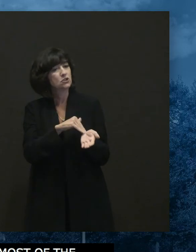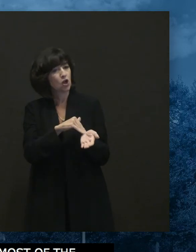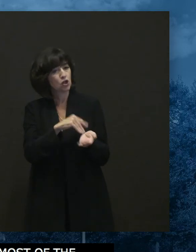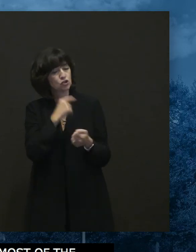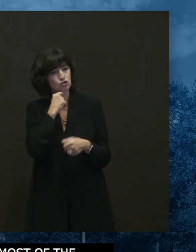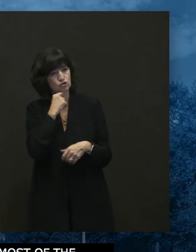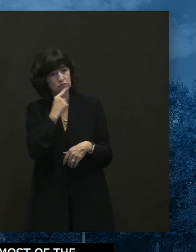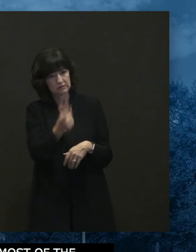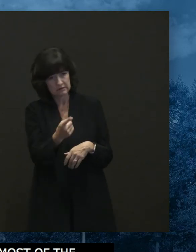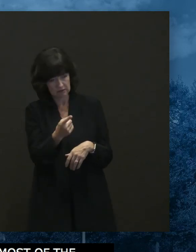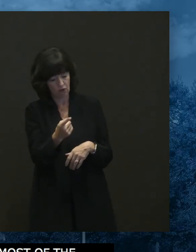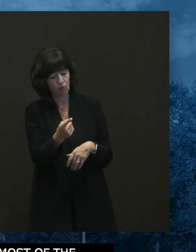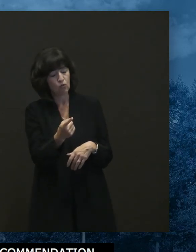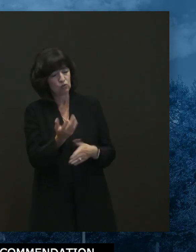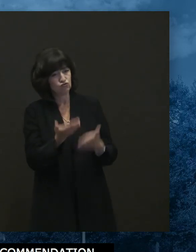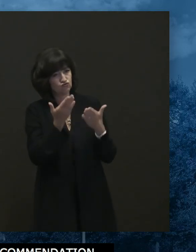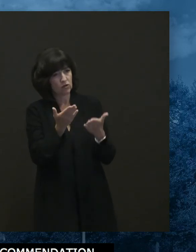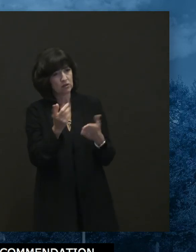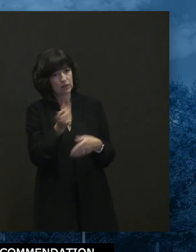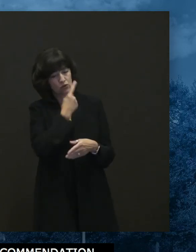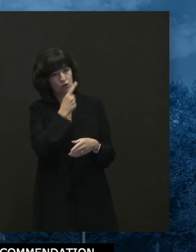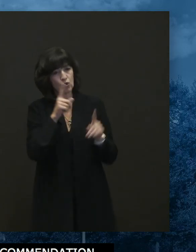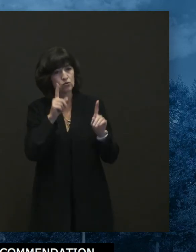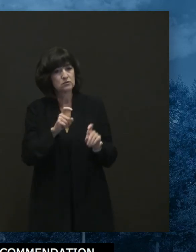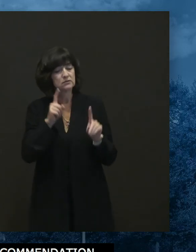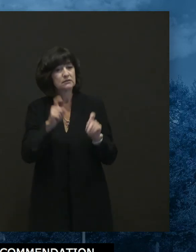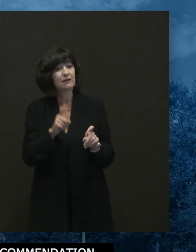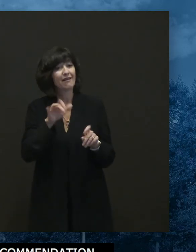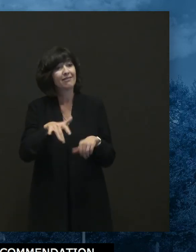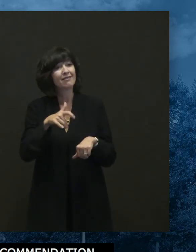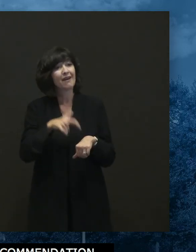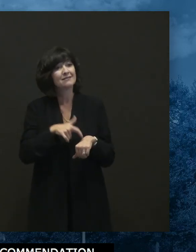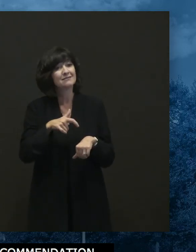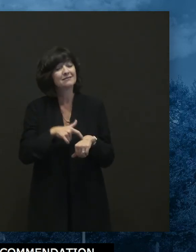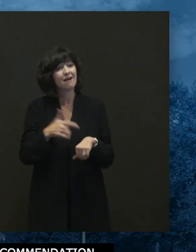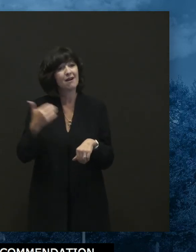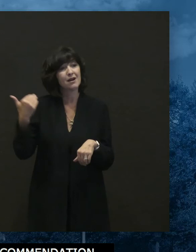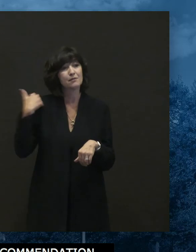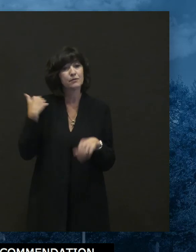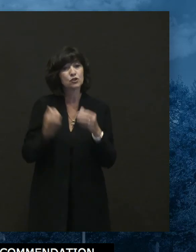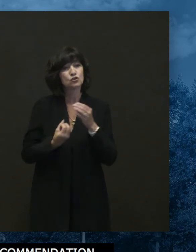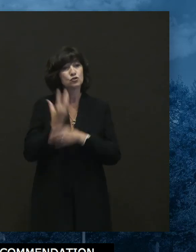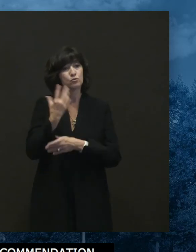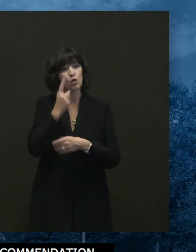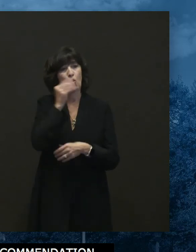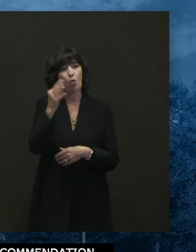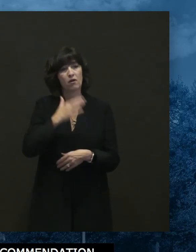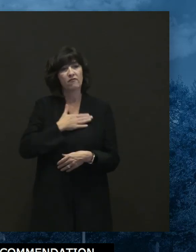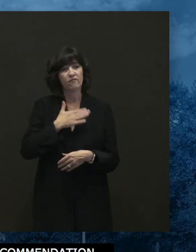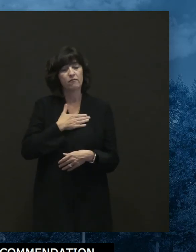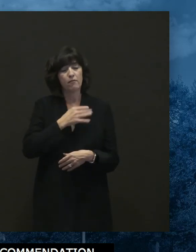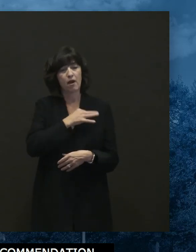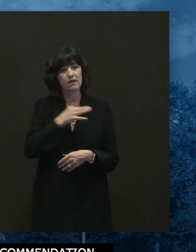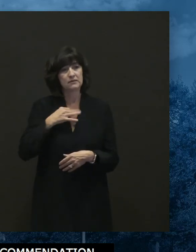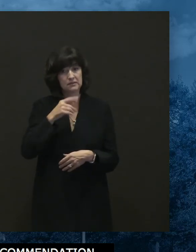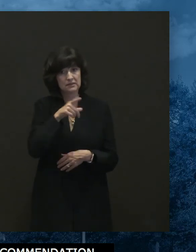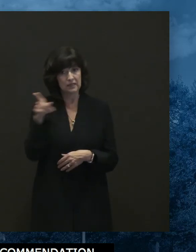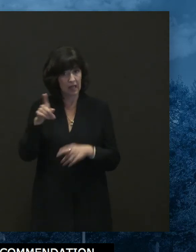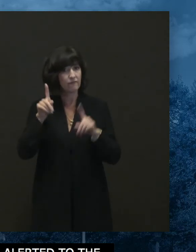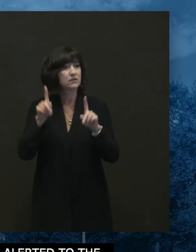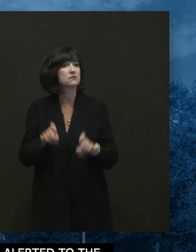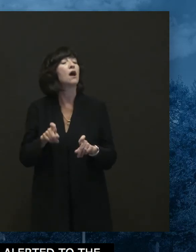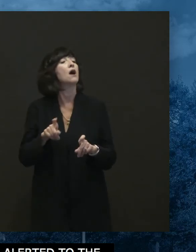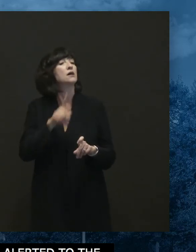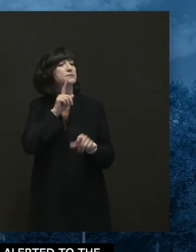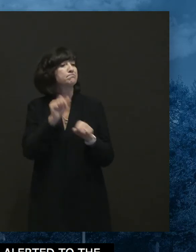had symptoms. I was alerted to the fact that one of my staff had tested positive,